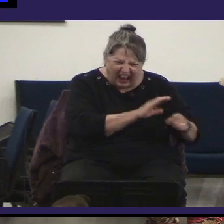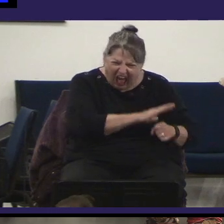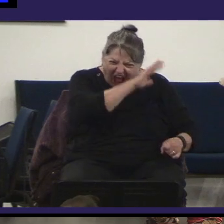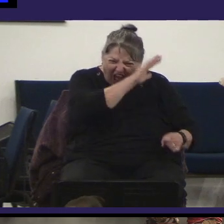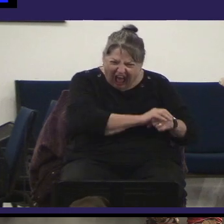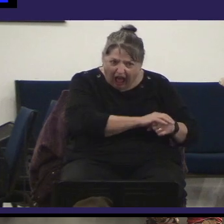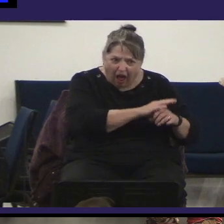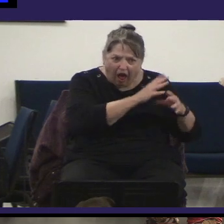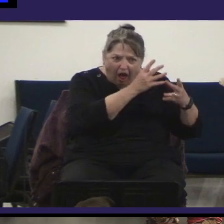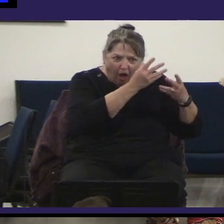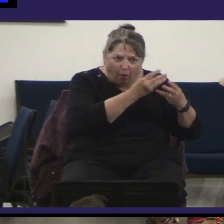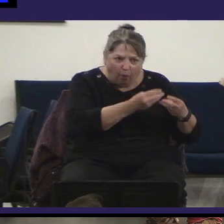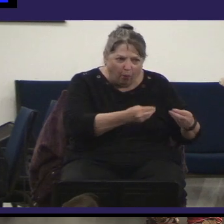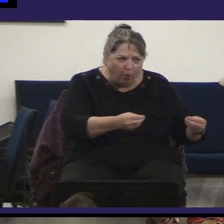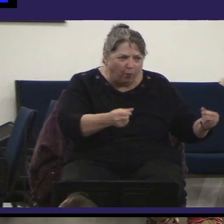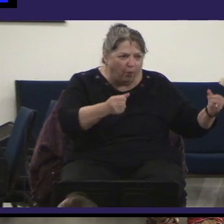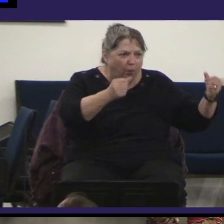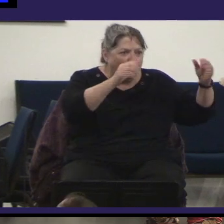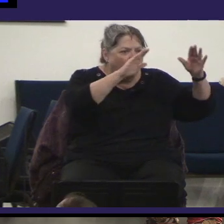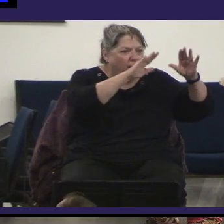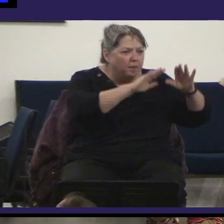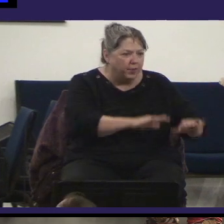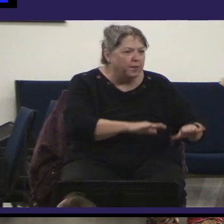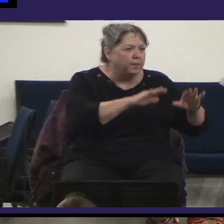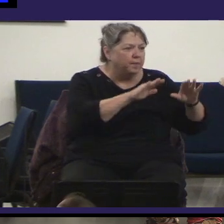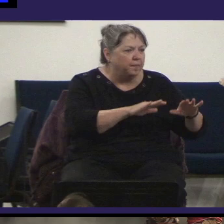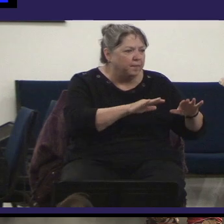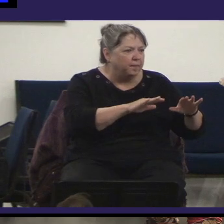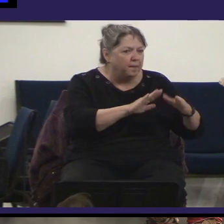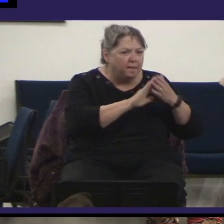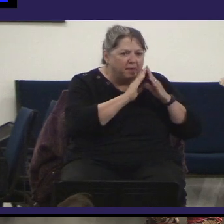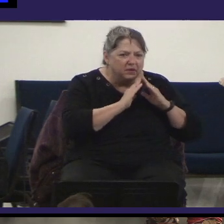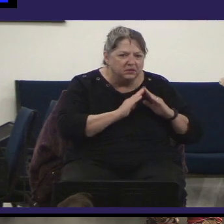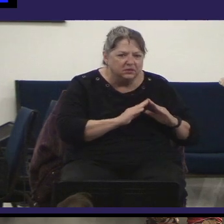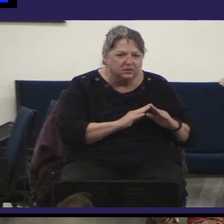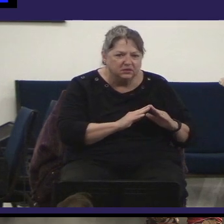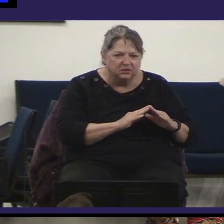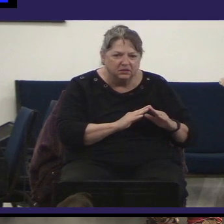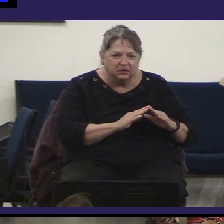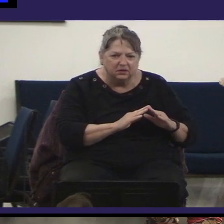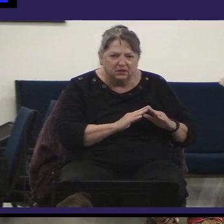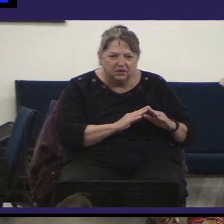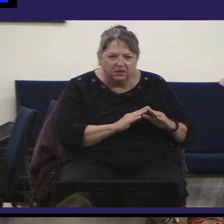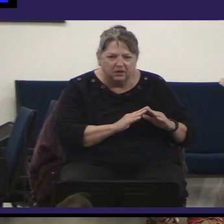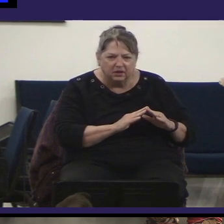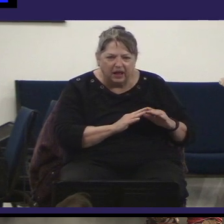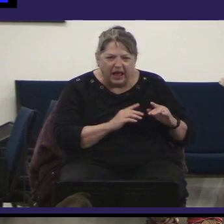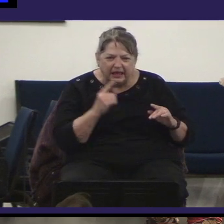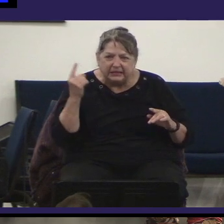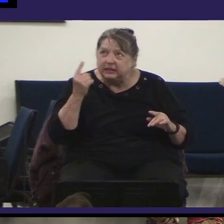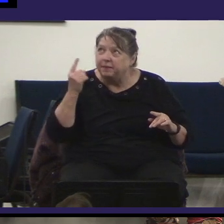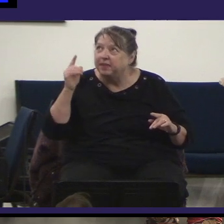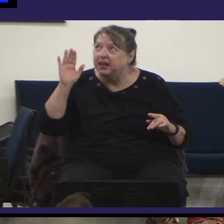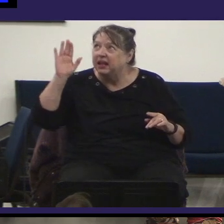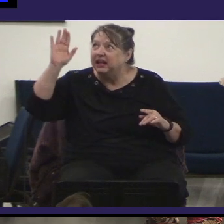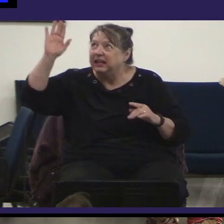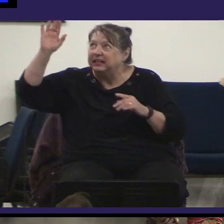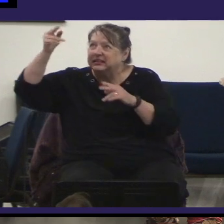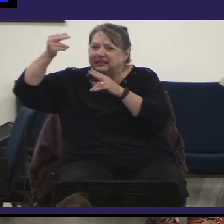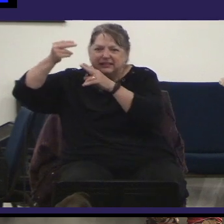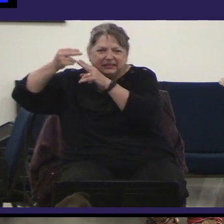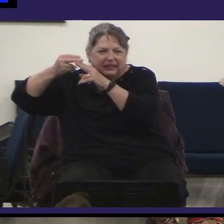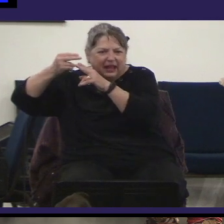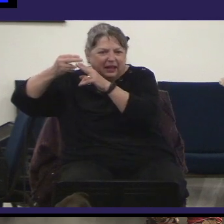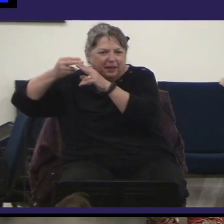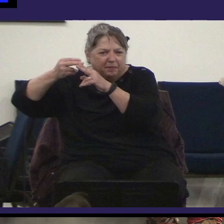attitude, her countenance, everything, phew, gone just like that. There's something about Jesus. There's something